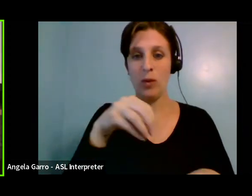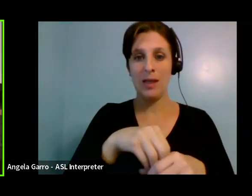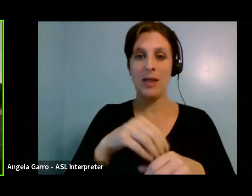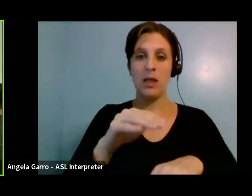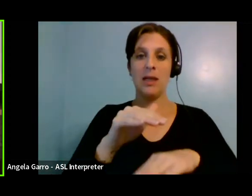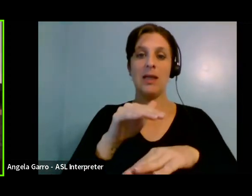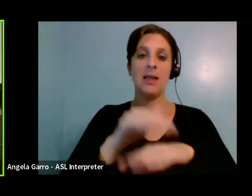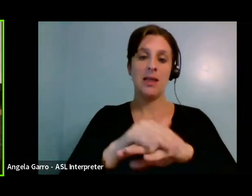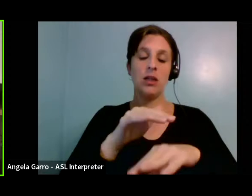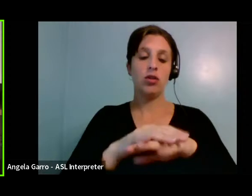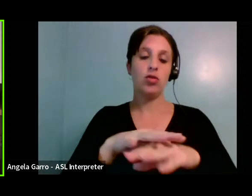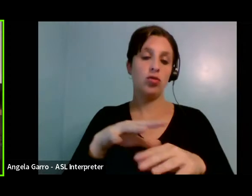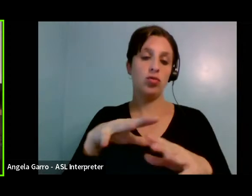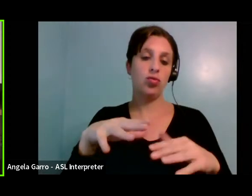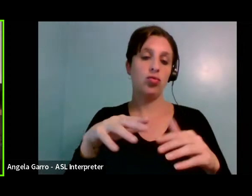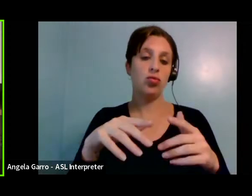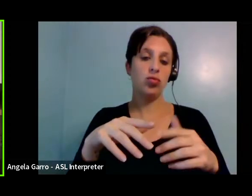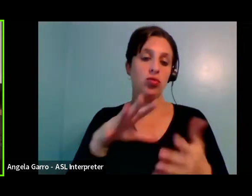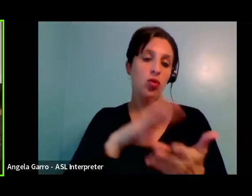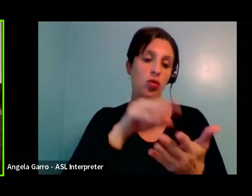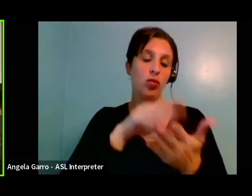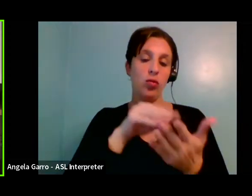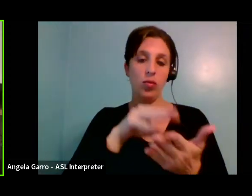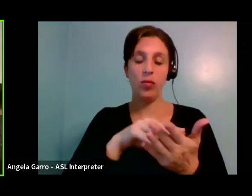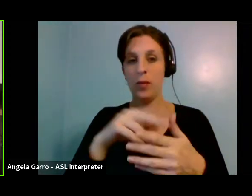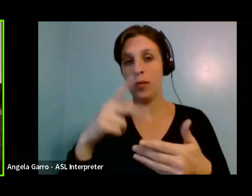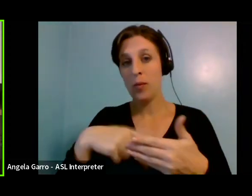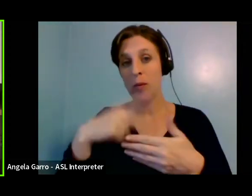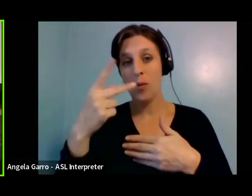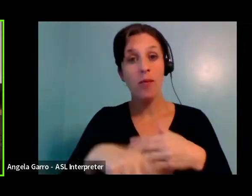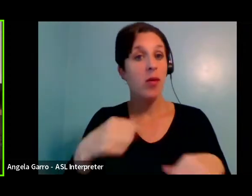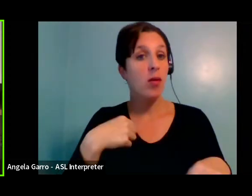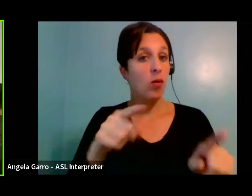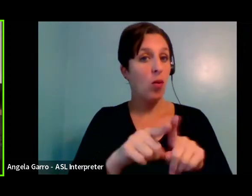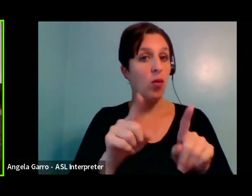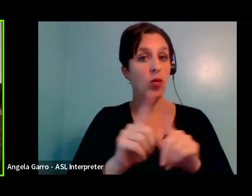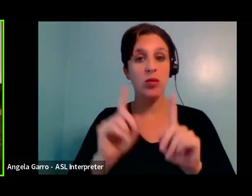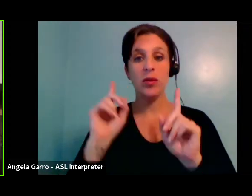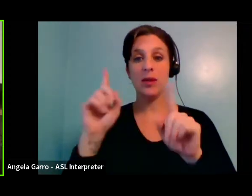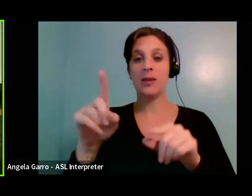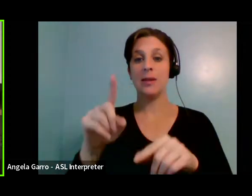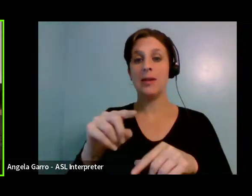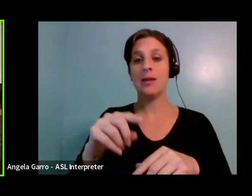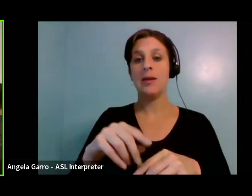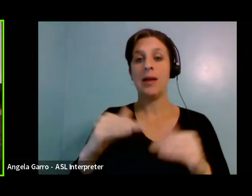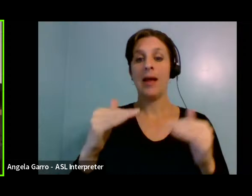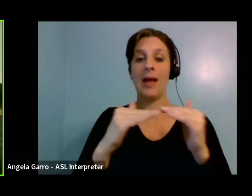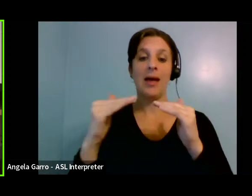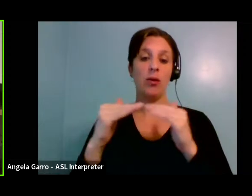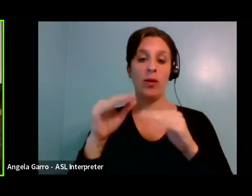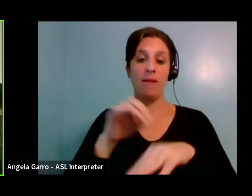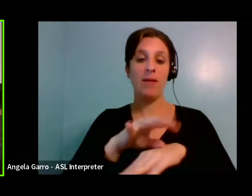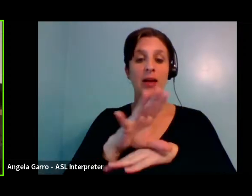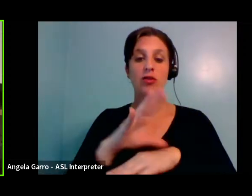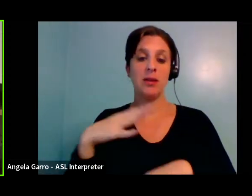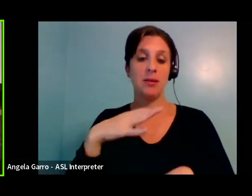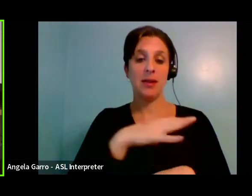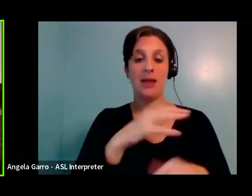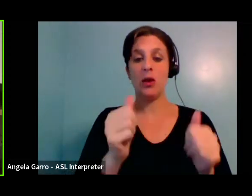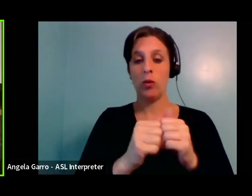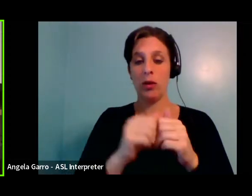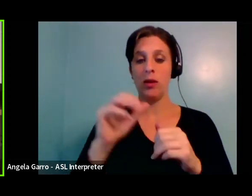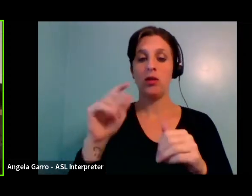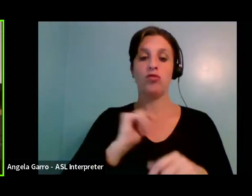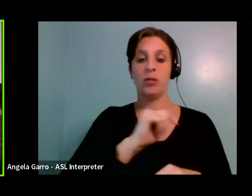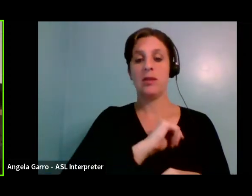Learner program. I also attended the Equity Advisory Committee with Trustee Chavez.